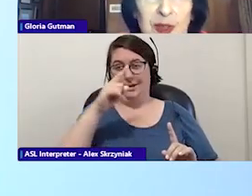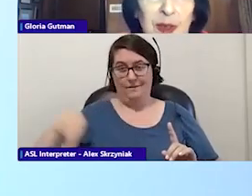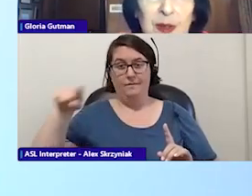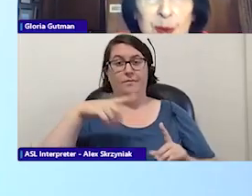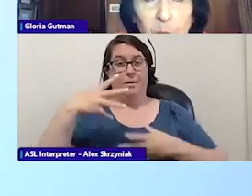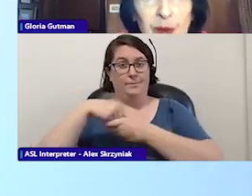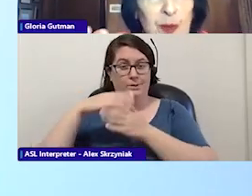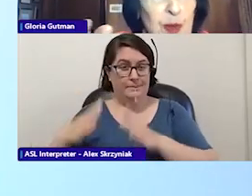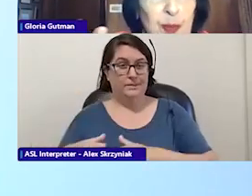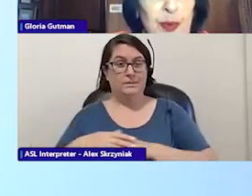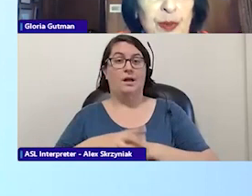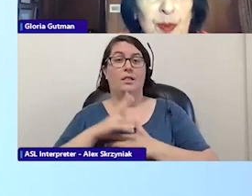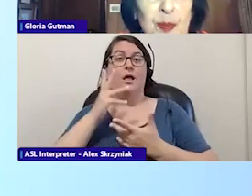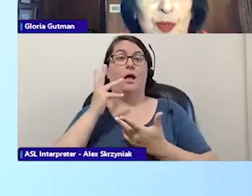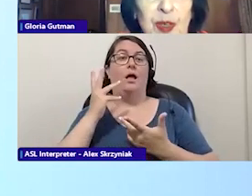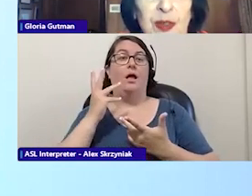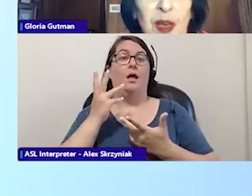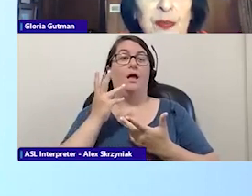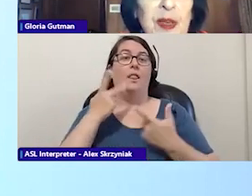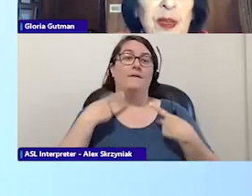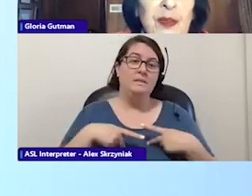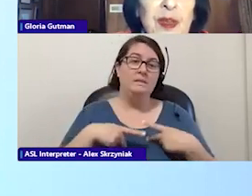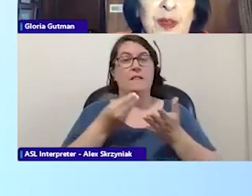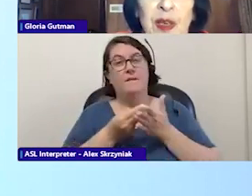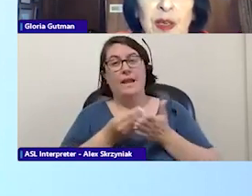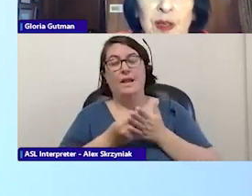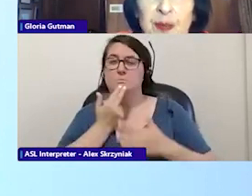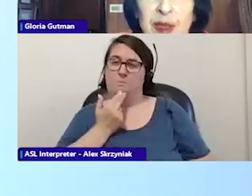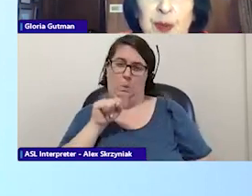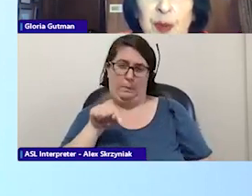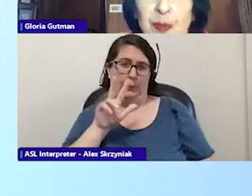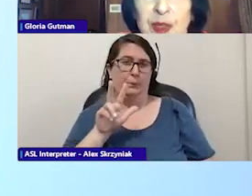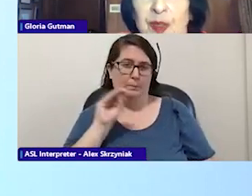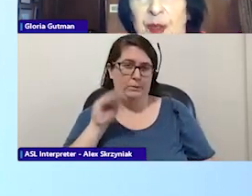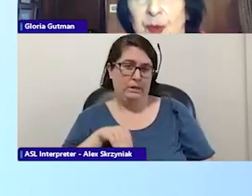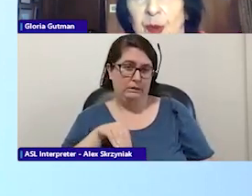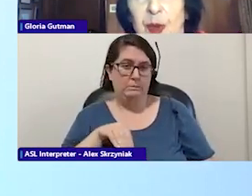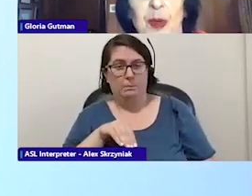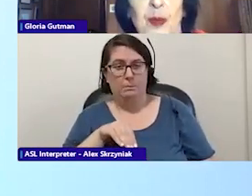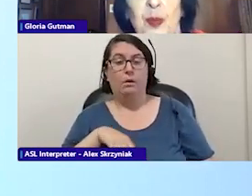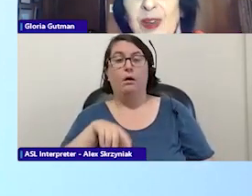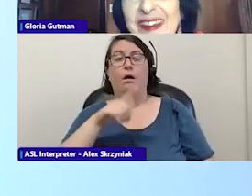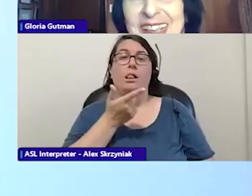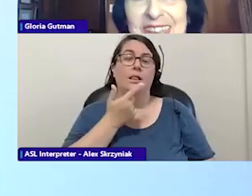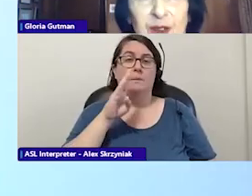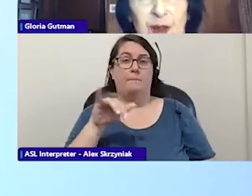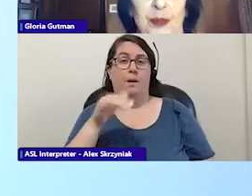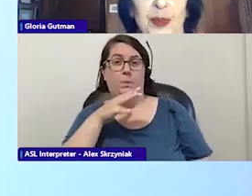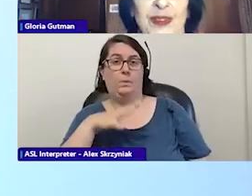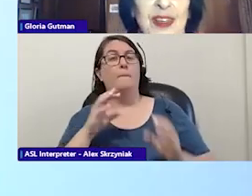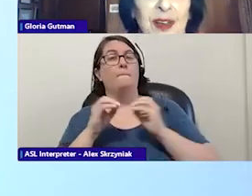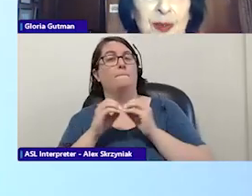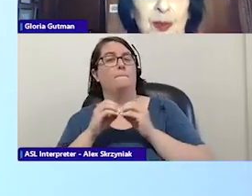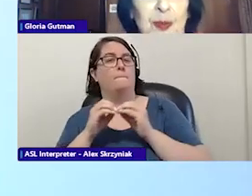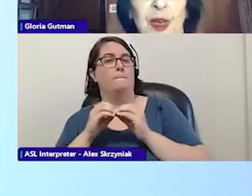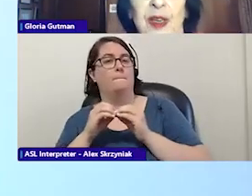was small, 1.3%. The lesbian, bisexual women were more likely than people